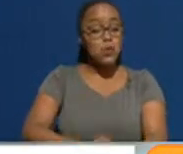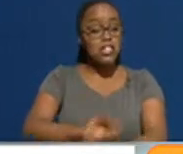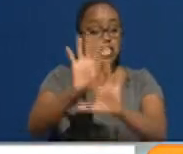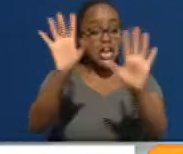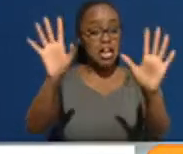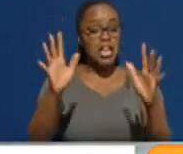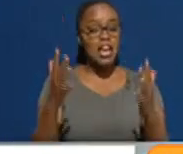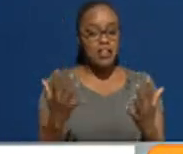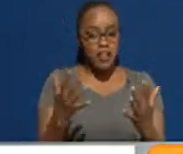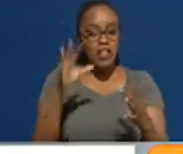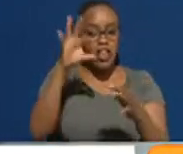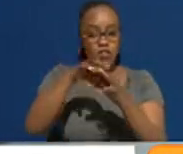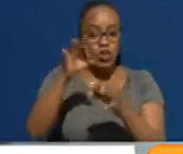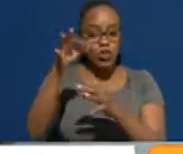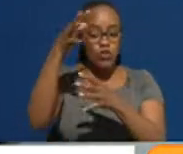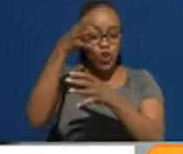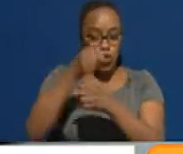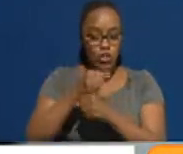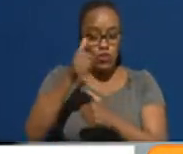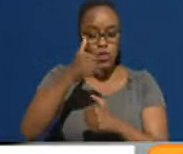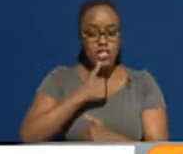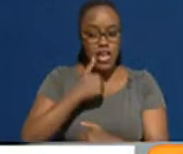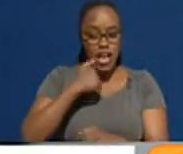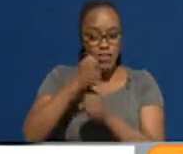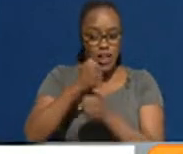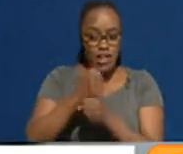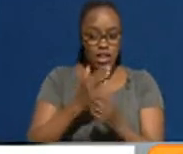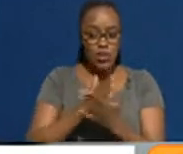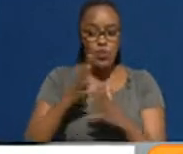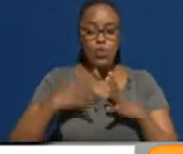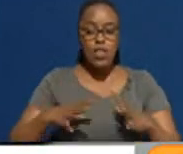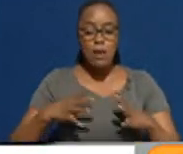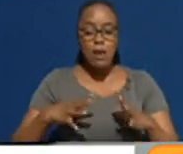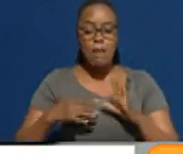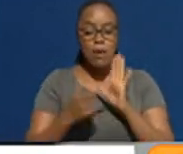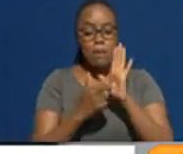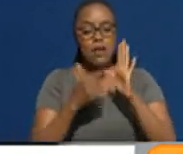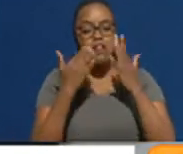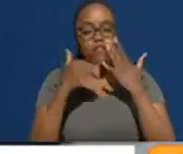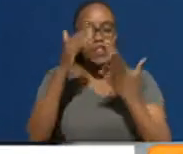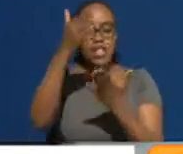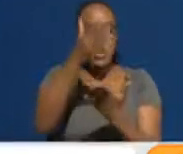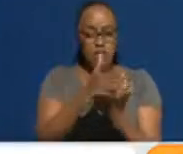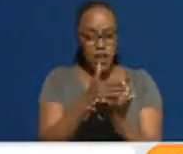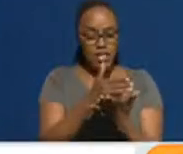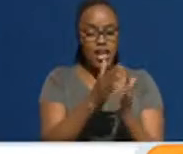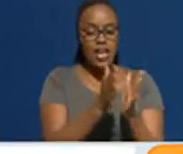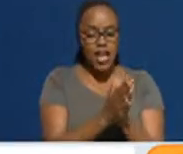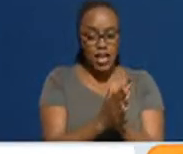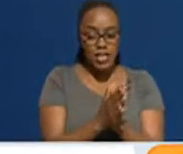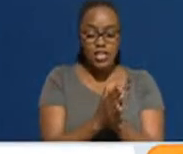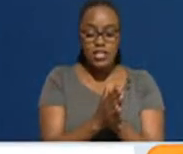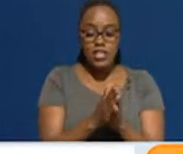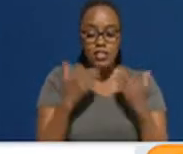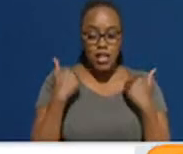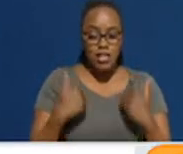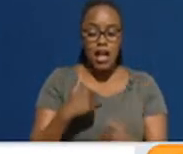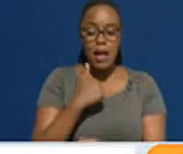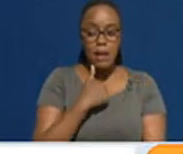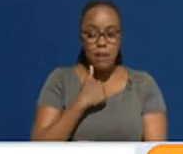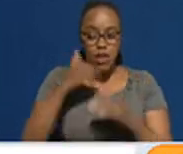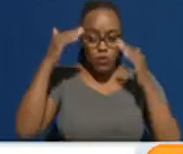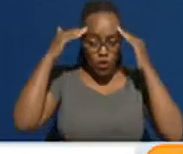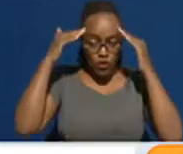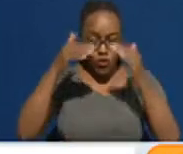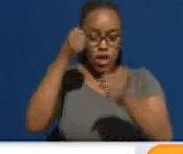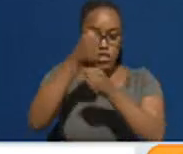And the vote of confidence, as Mutula puts it, by the people is also a vindicating factor. For me, I'm focused on the